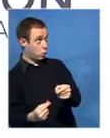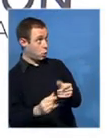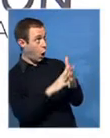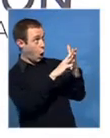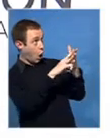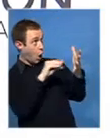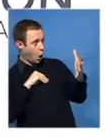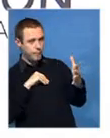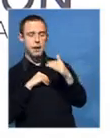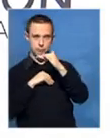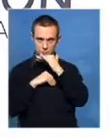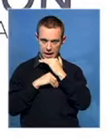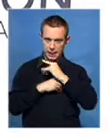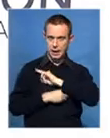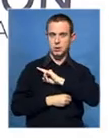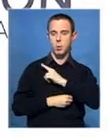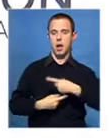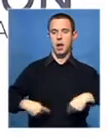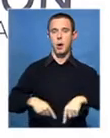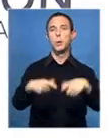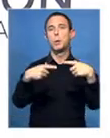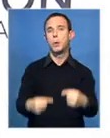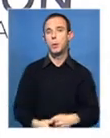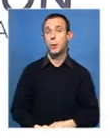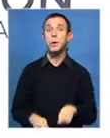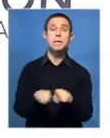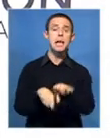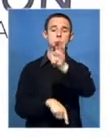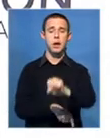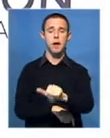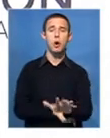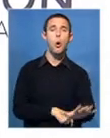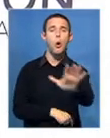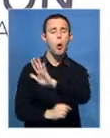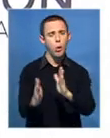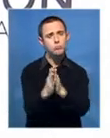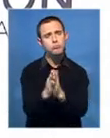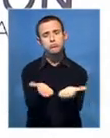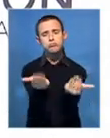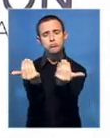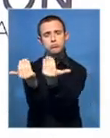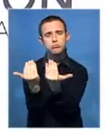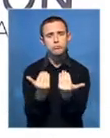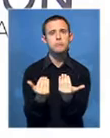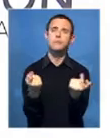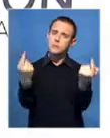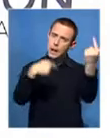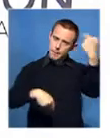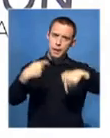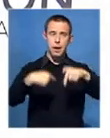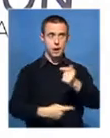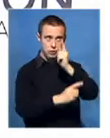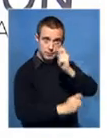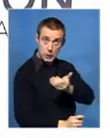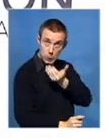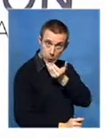out in numbers on the 22nd to take part in honor of Nelson Mandela, our former state president, and in honor